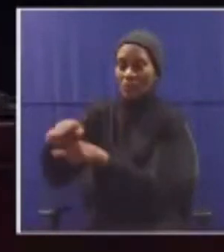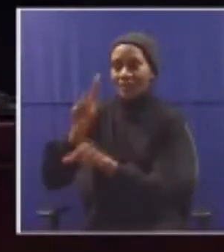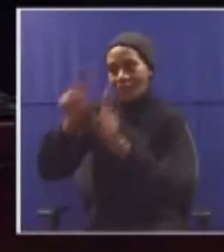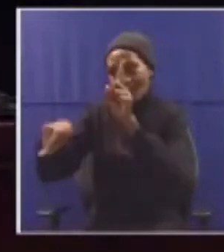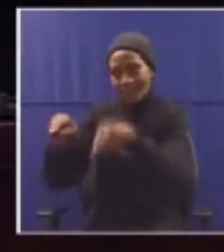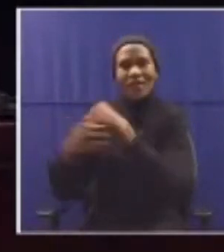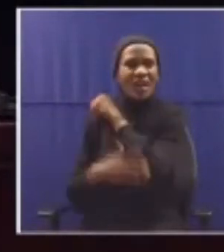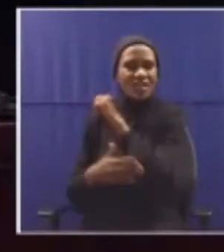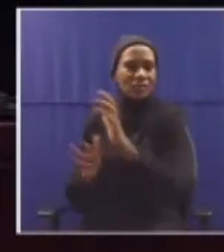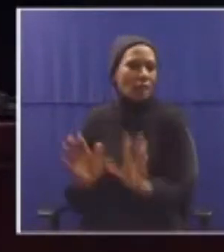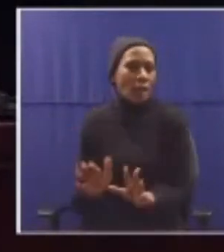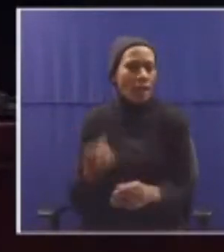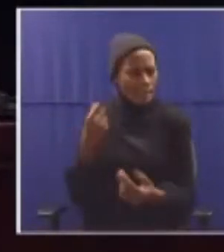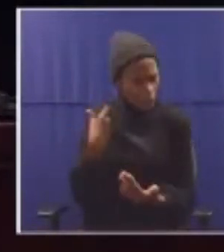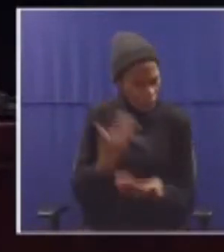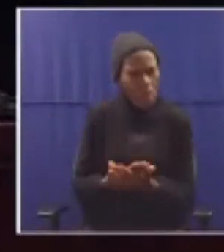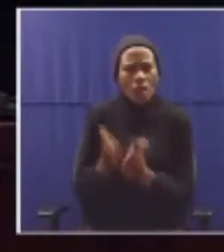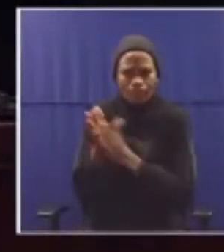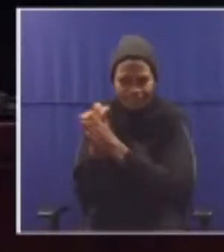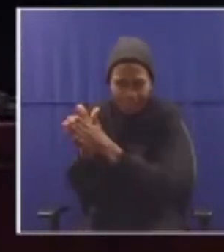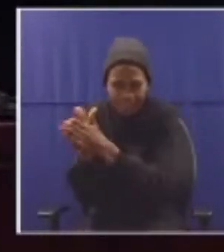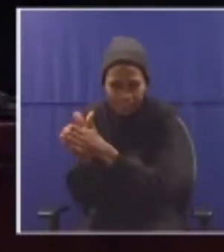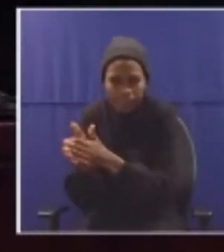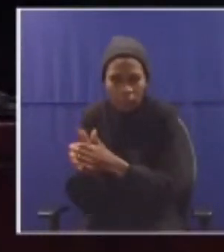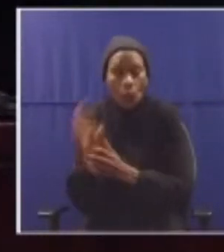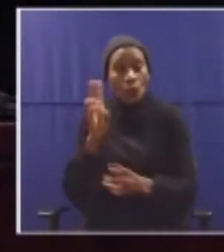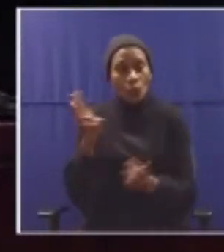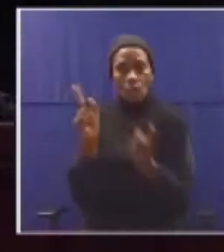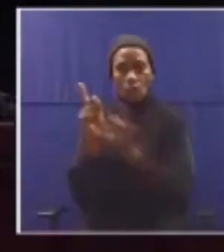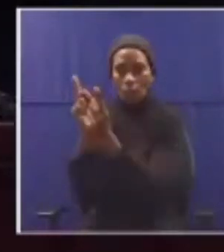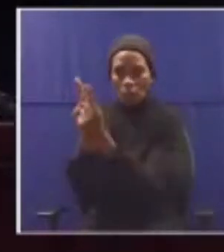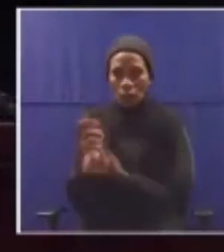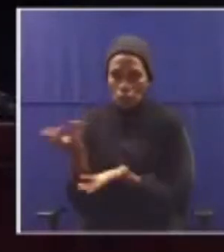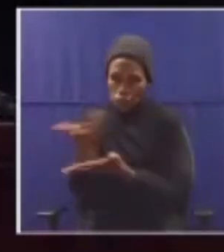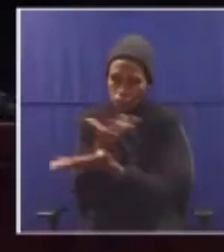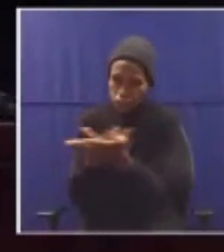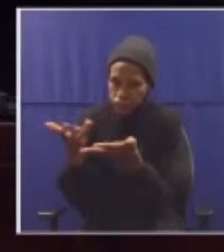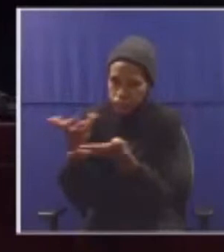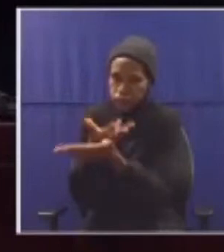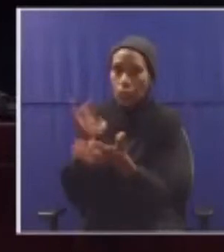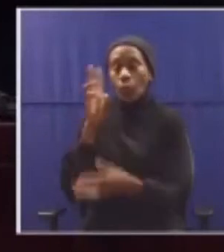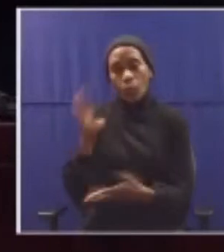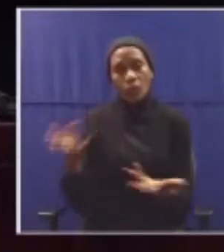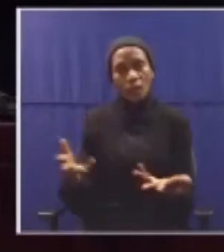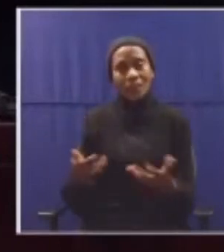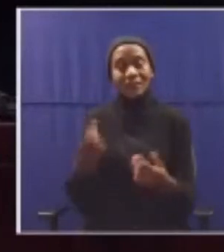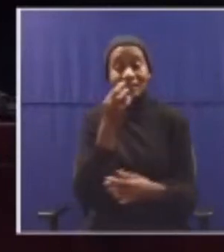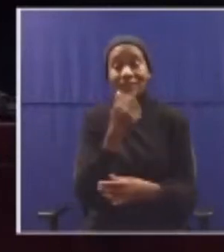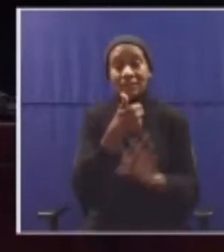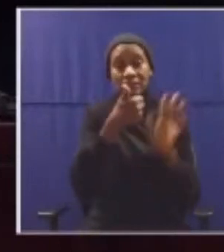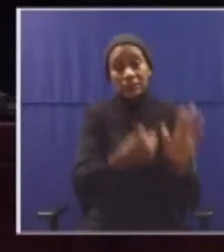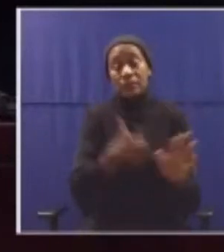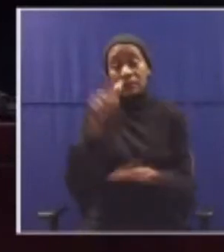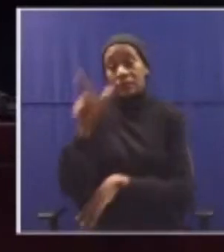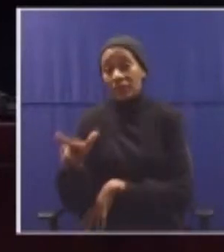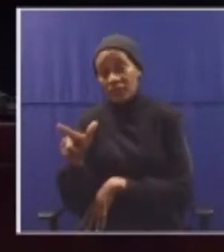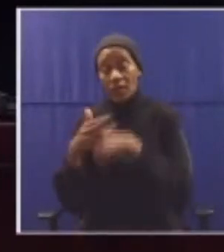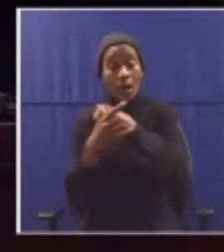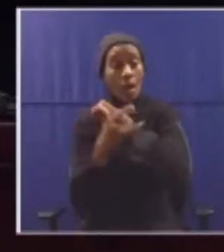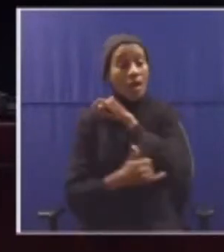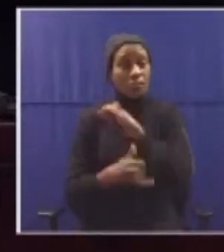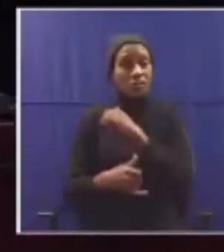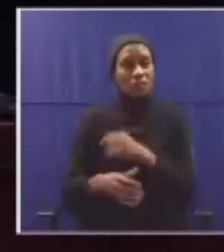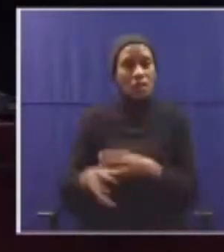We will have engagement with them, as I indicated 67 out